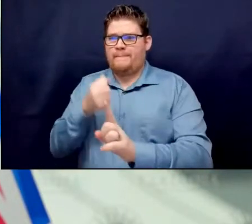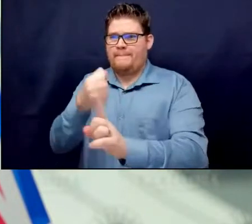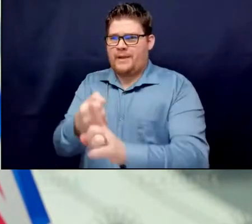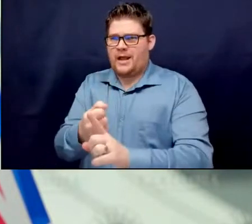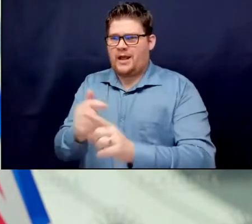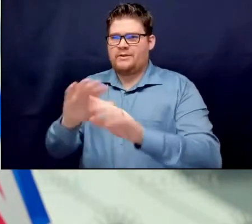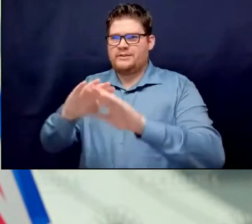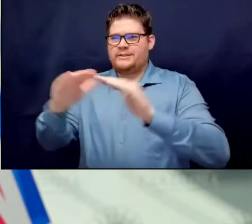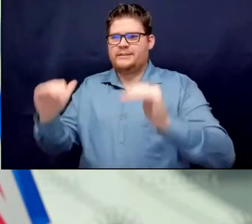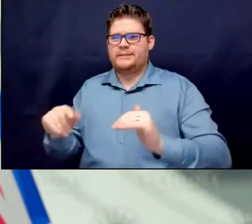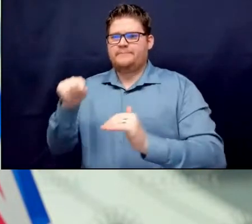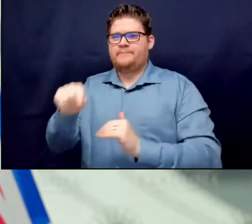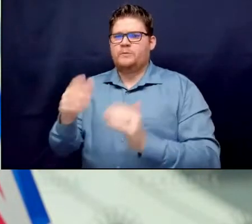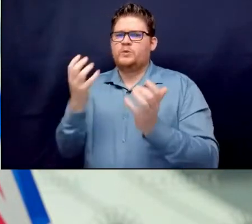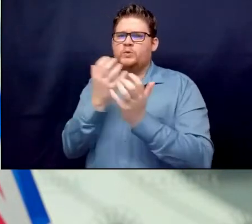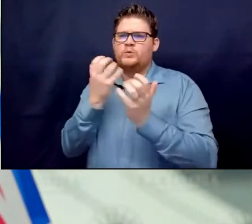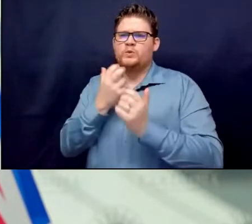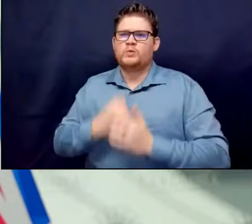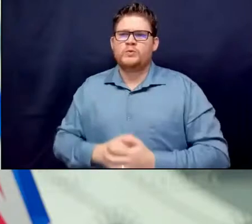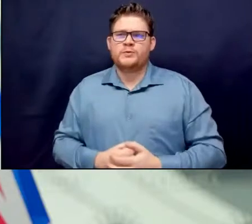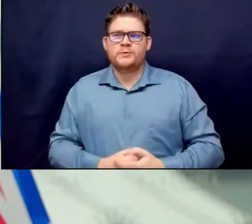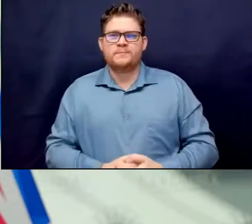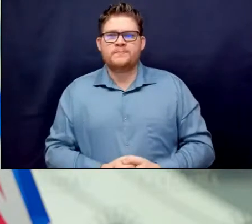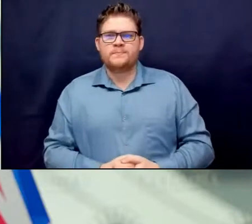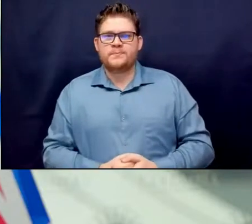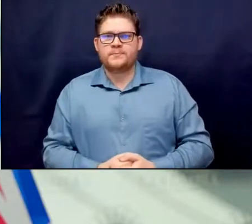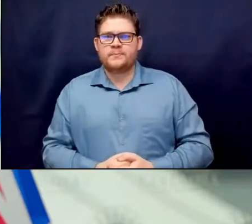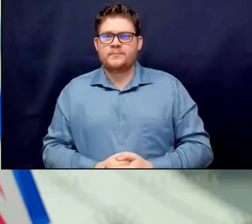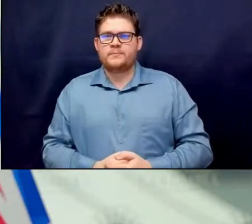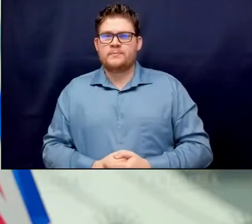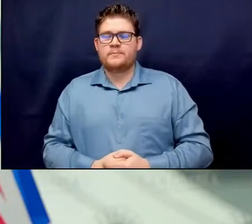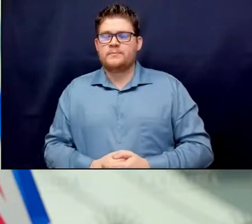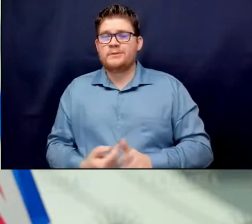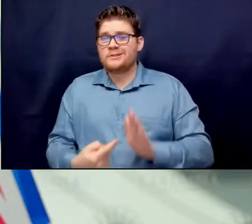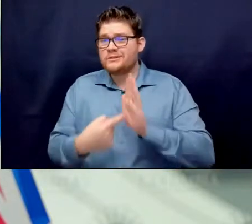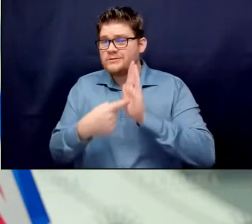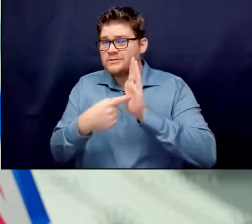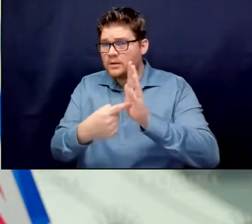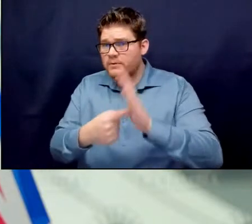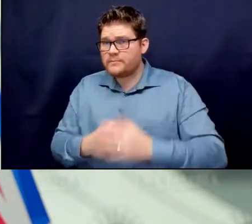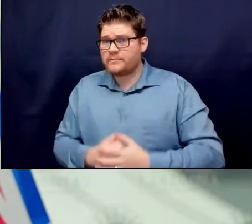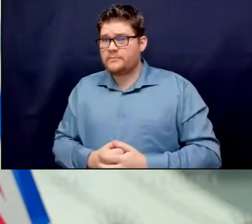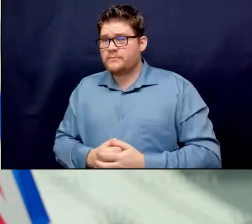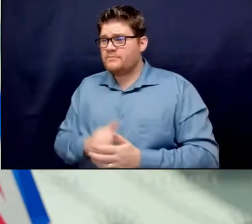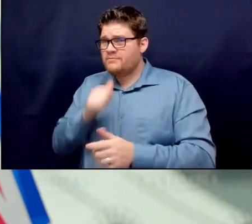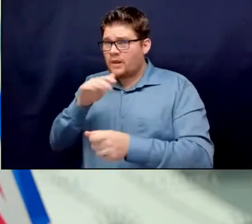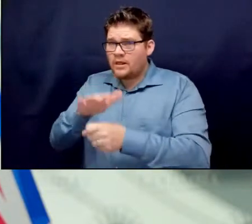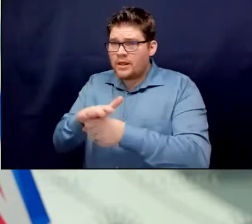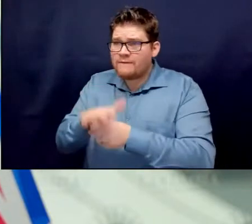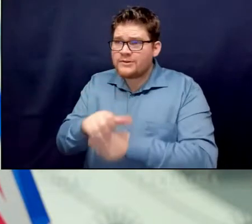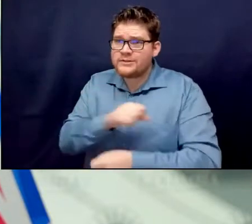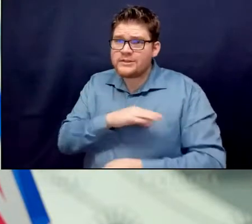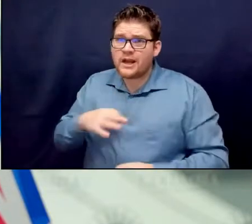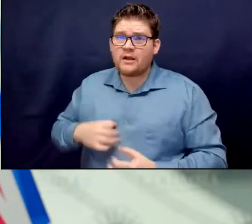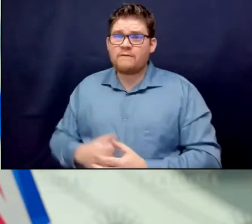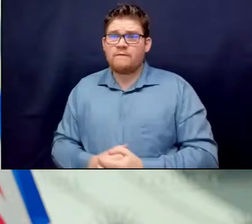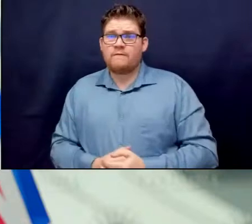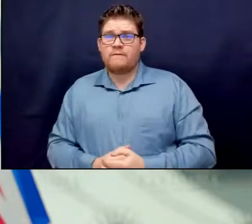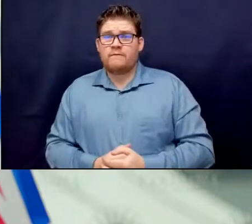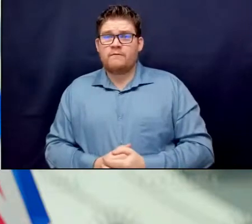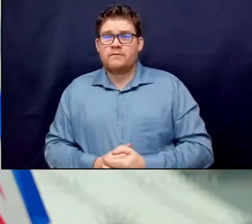of non-urgent scheduled surgeries, for example, necessary both to free up staff to support people coming into hospital